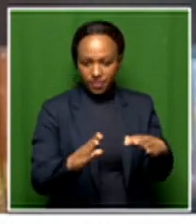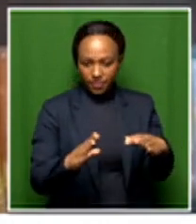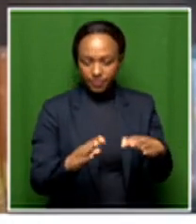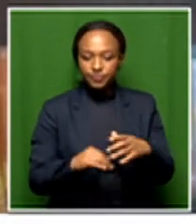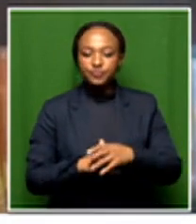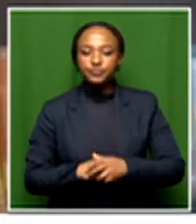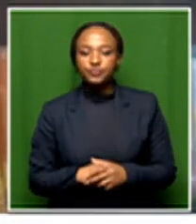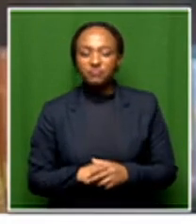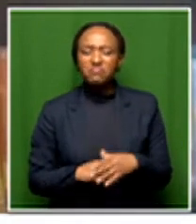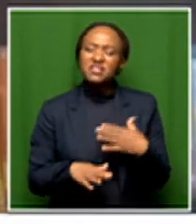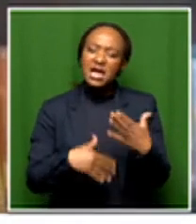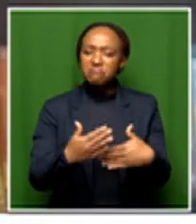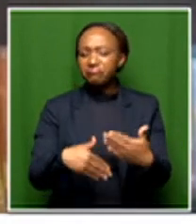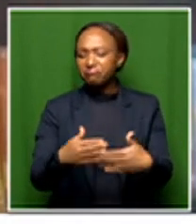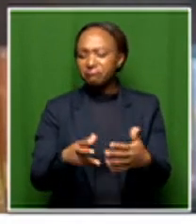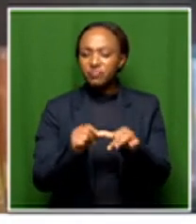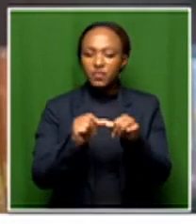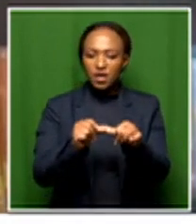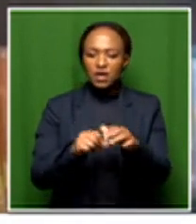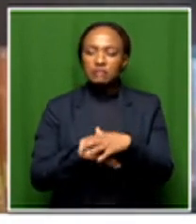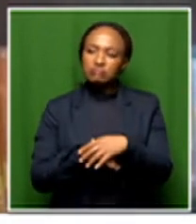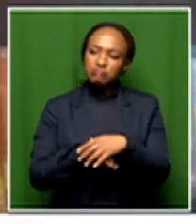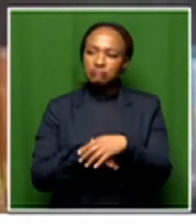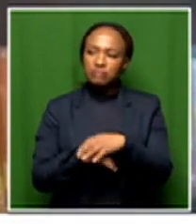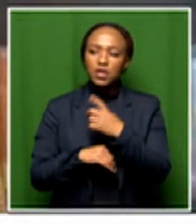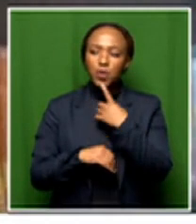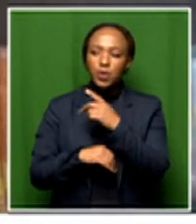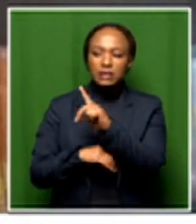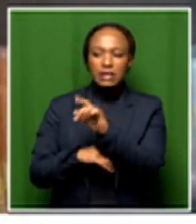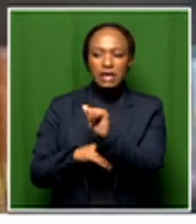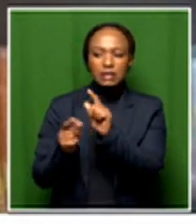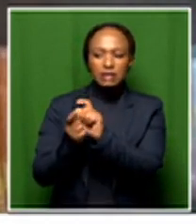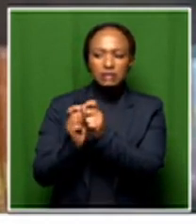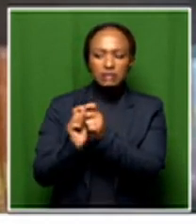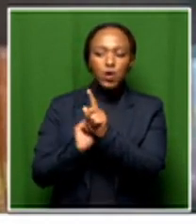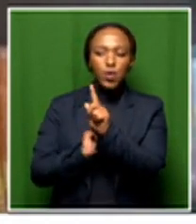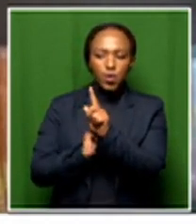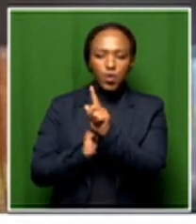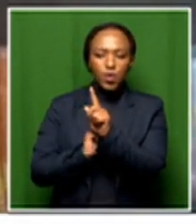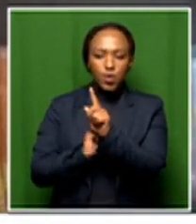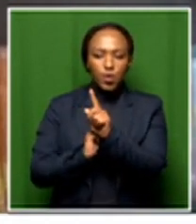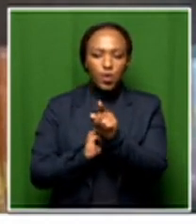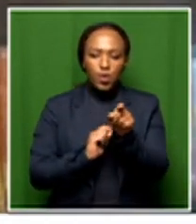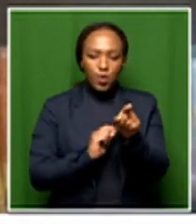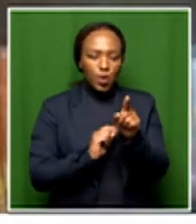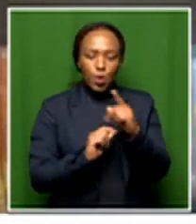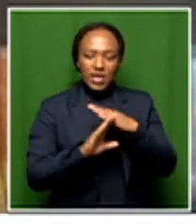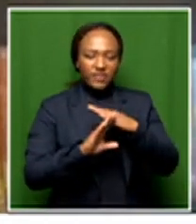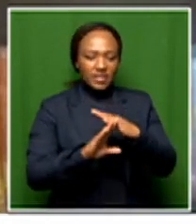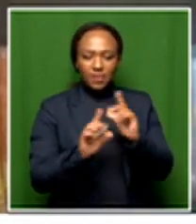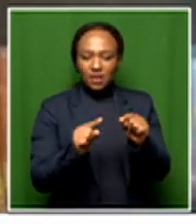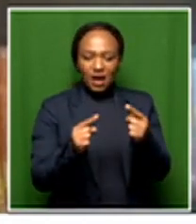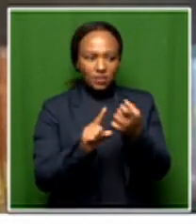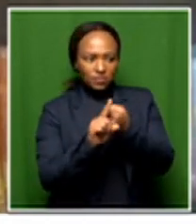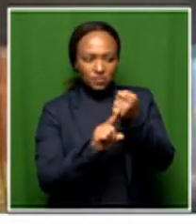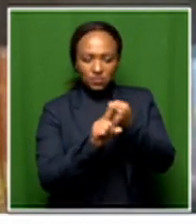road, the white wire pullers of the DA realized that it was morally indefensible for